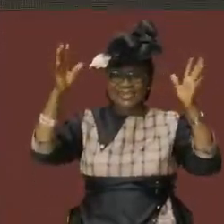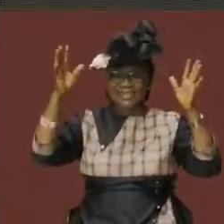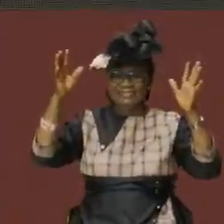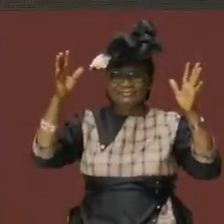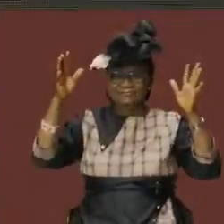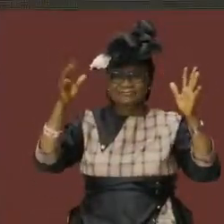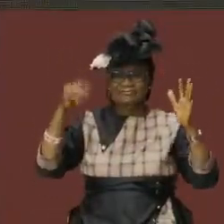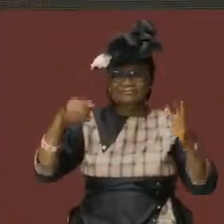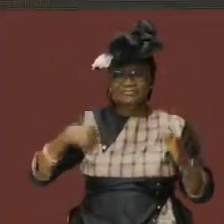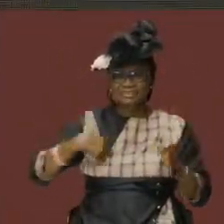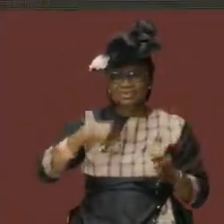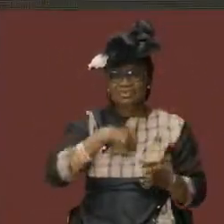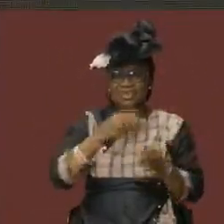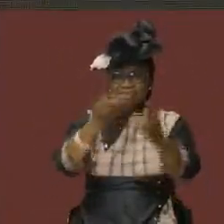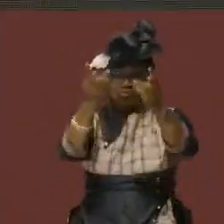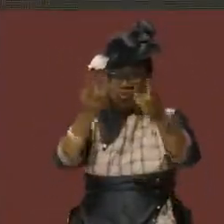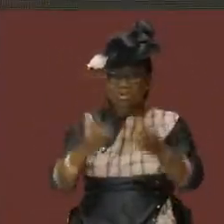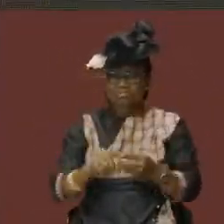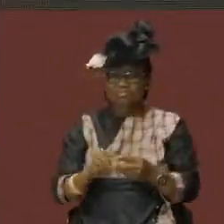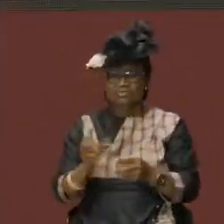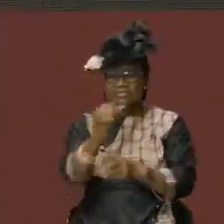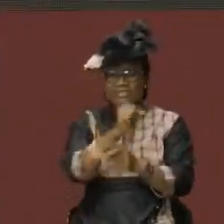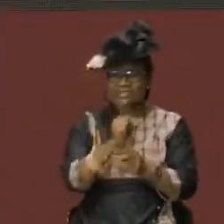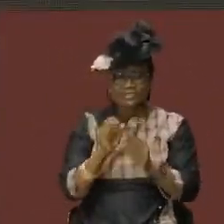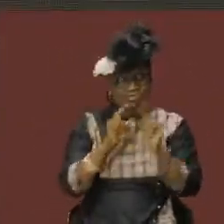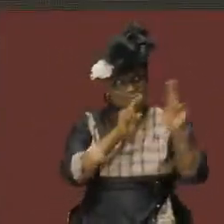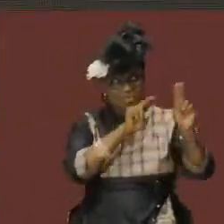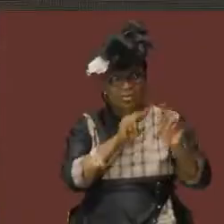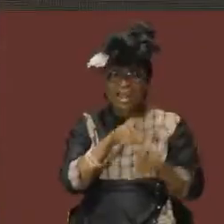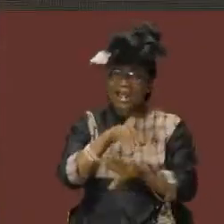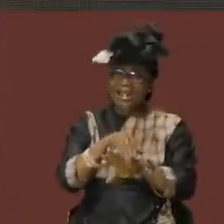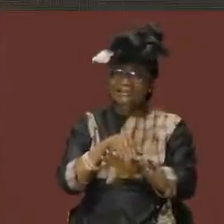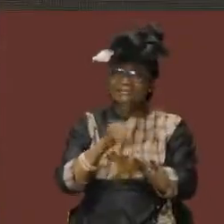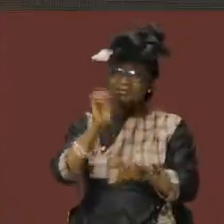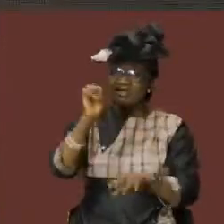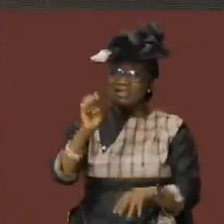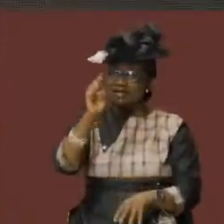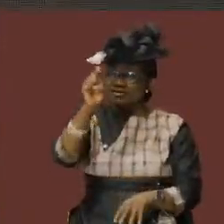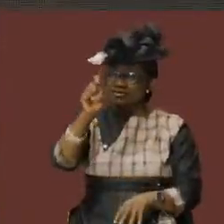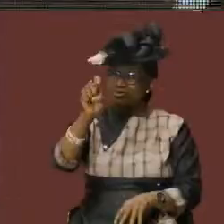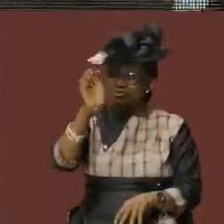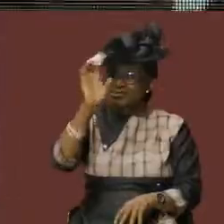We want to take a look at Exodus chapter 12,